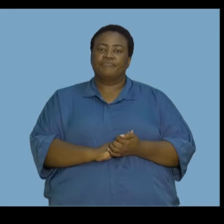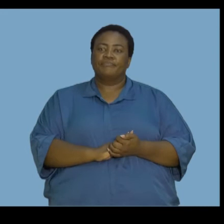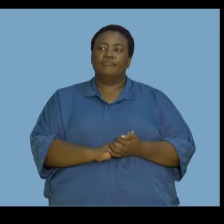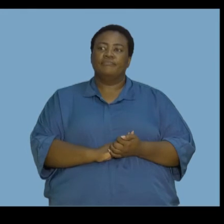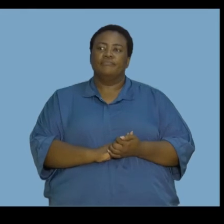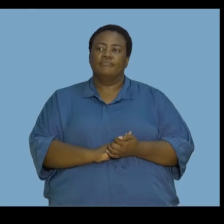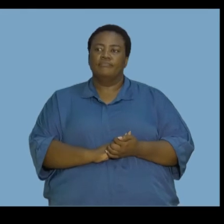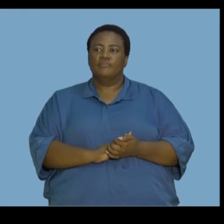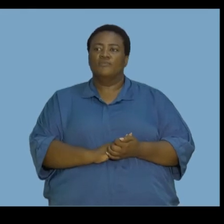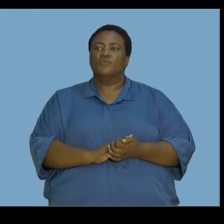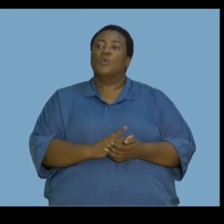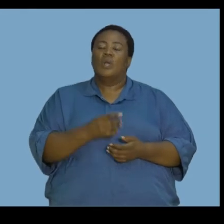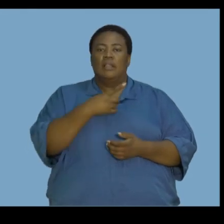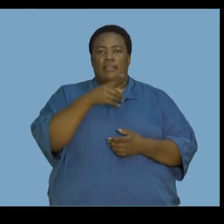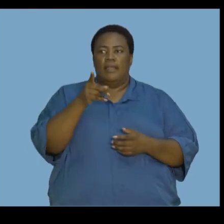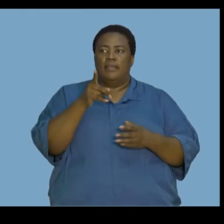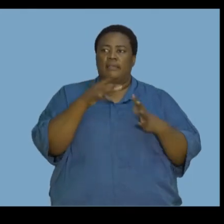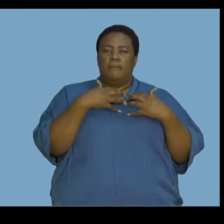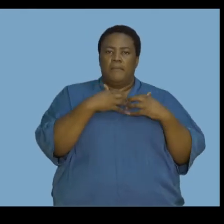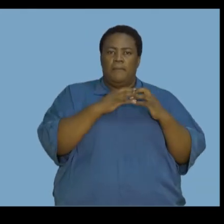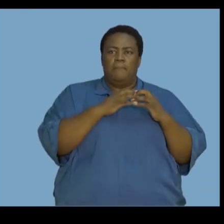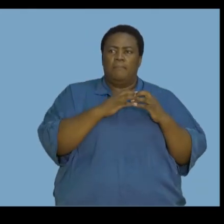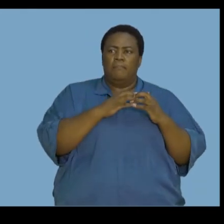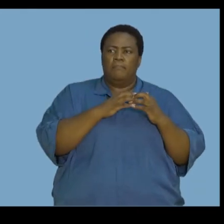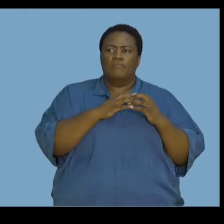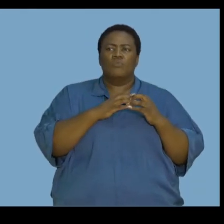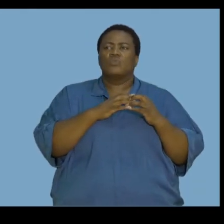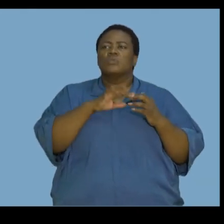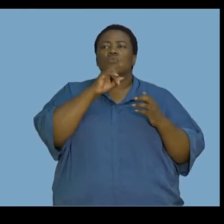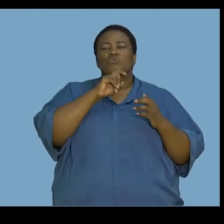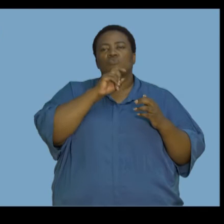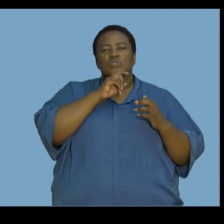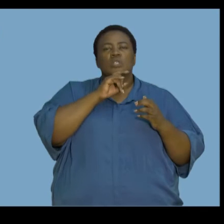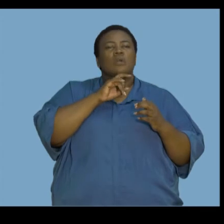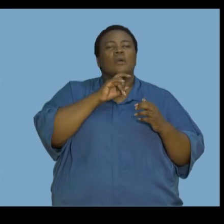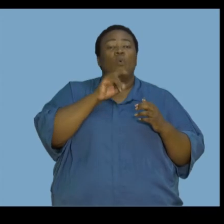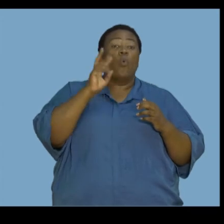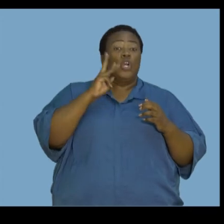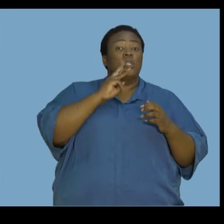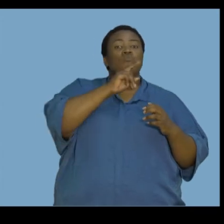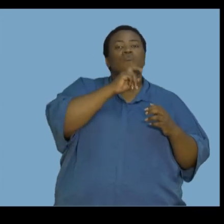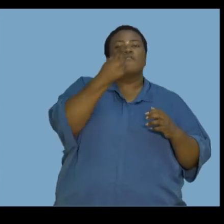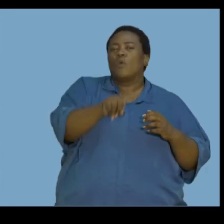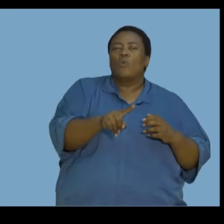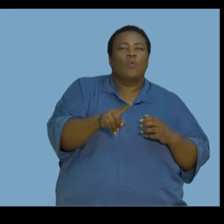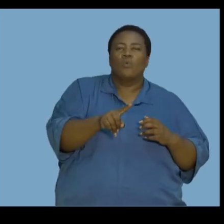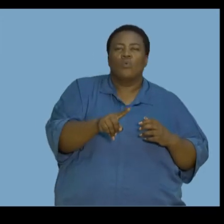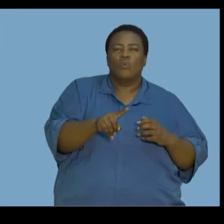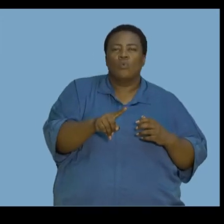So they tried to establish what was the purpose of which water was used, and so they looked at different criteria that water was being used for, and